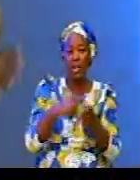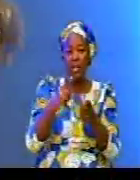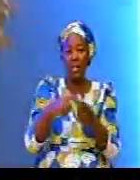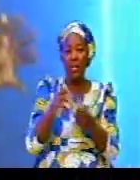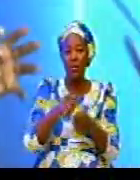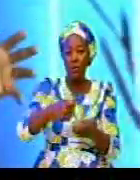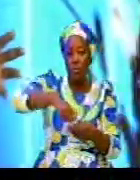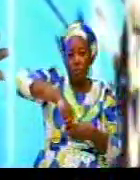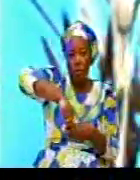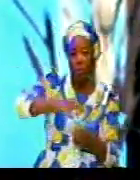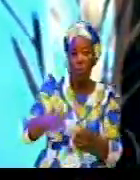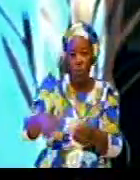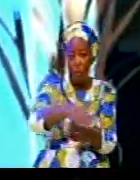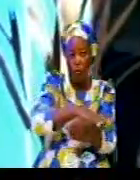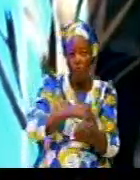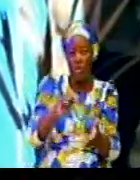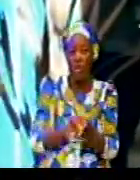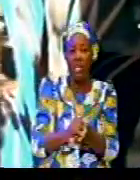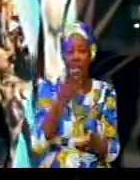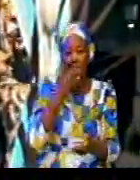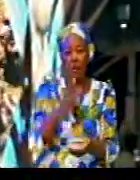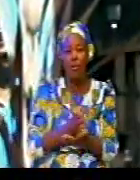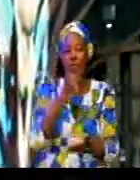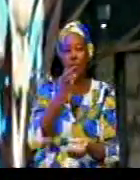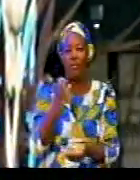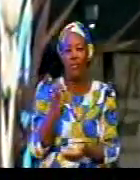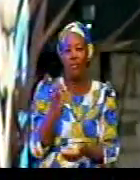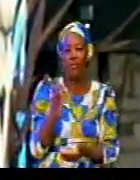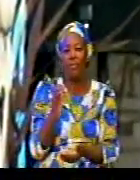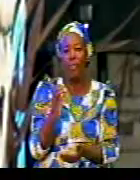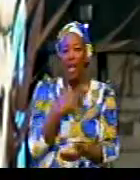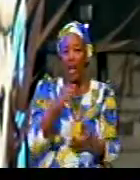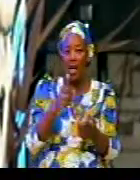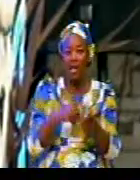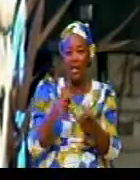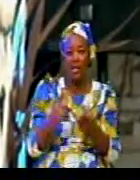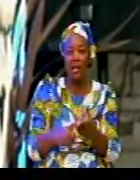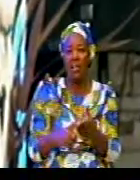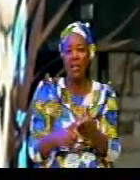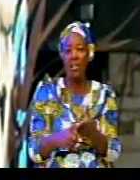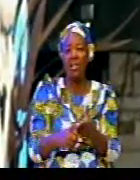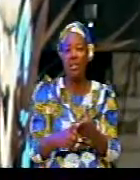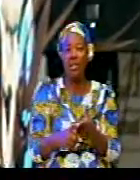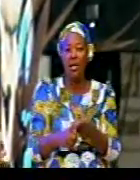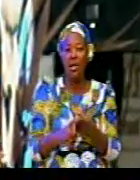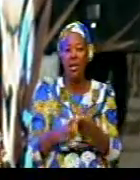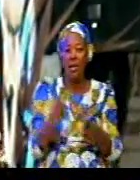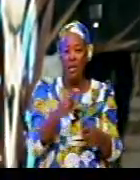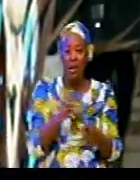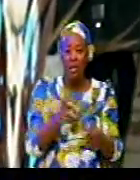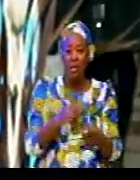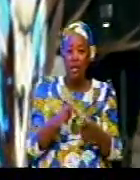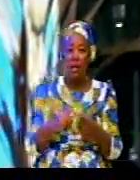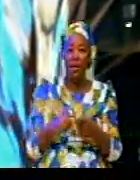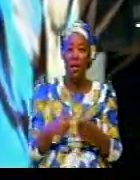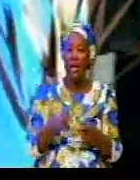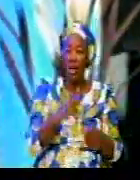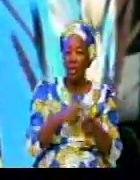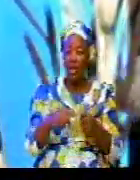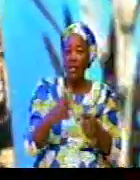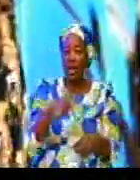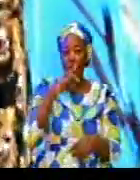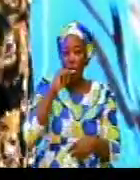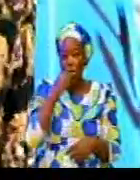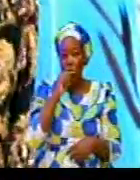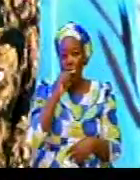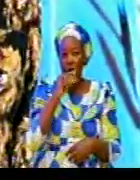in a bottle, and then you cork that bottle, close that bottle, and then